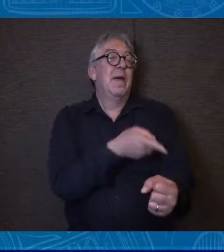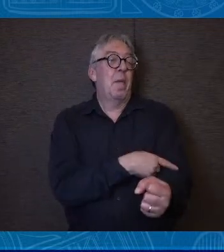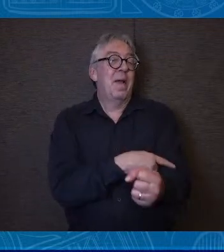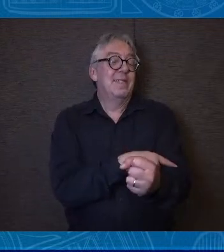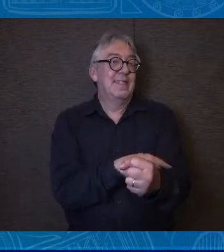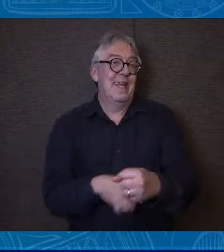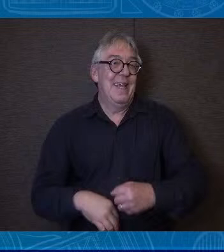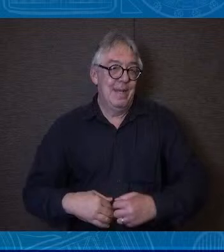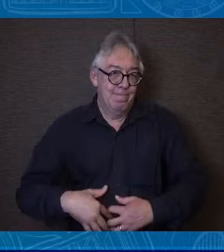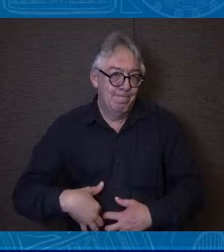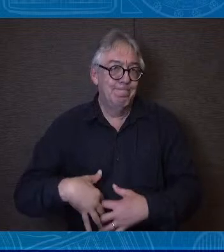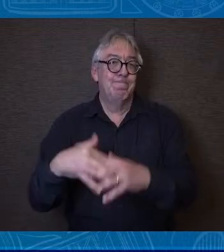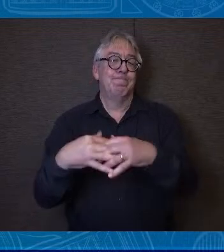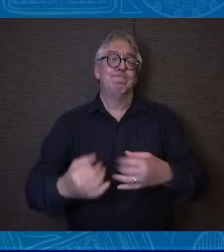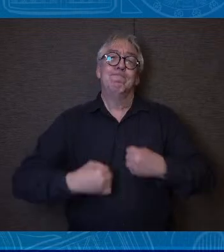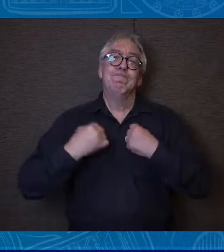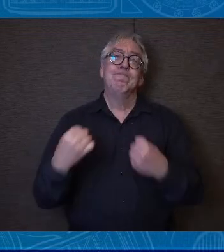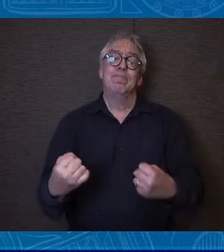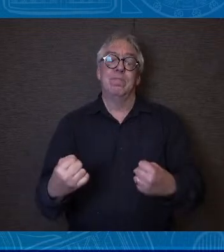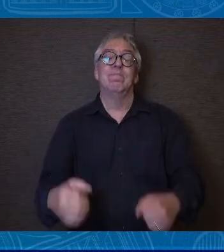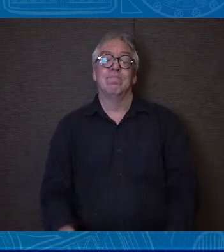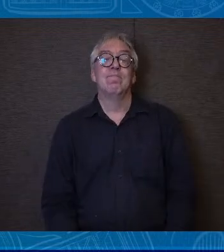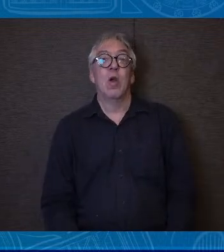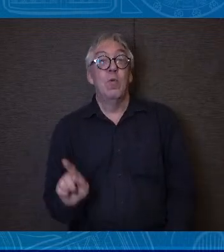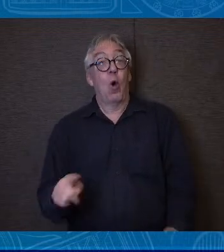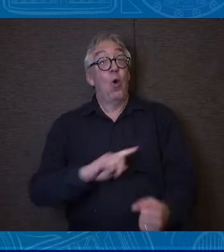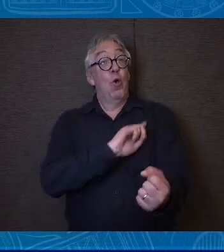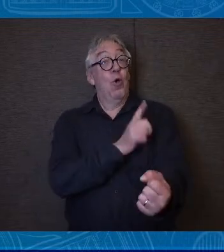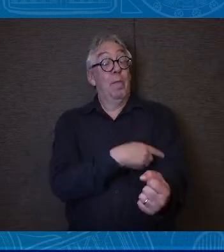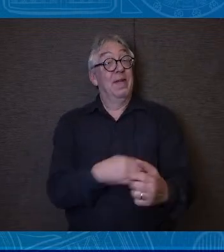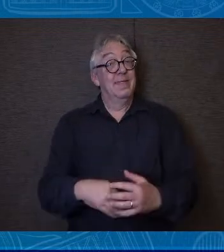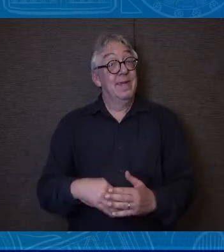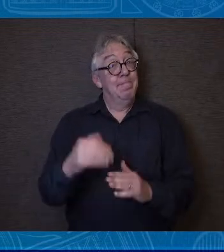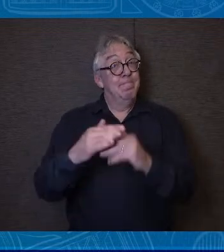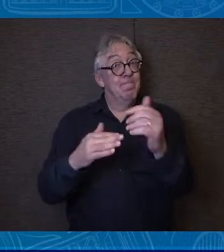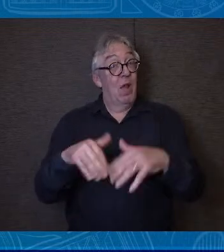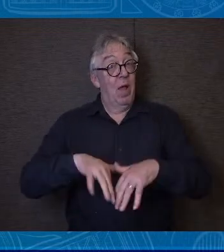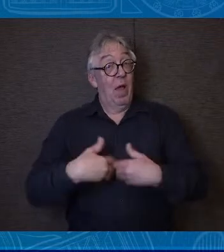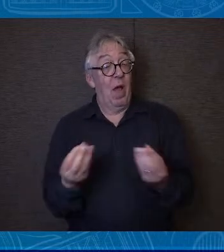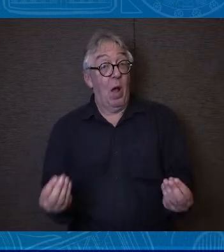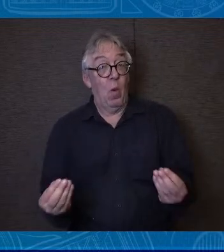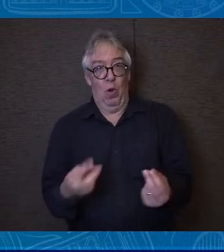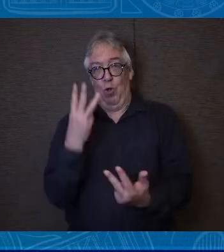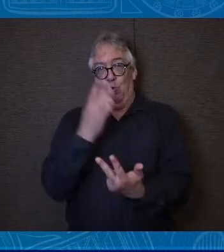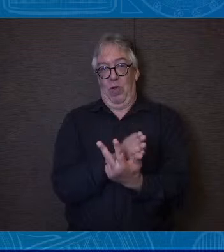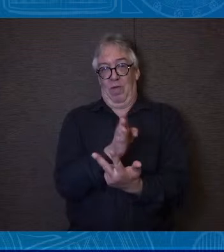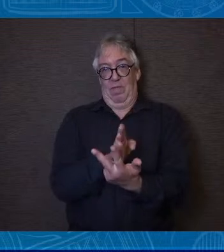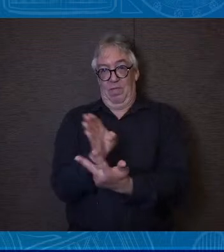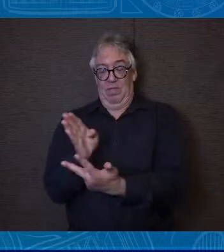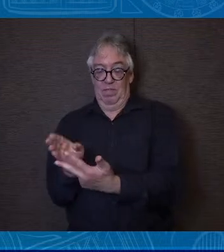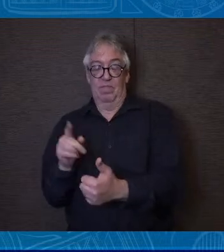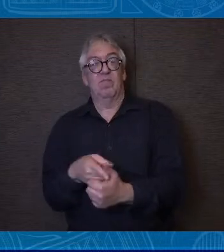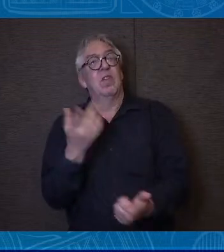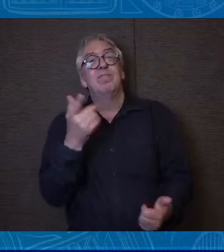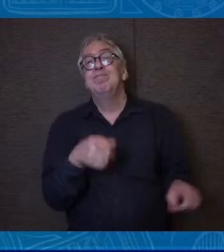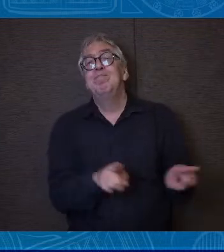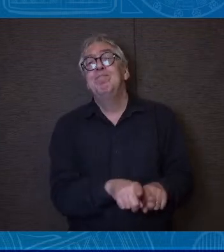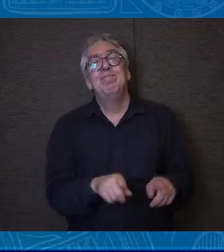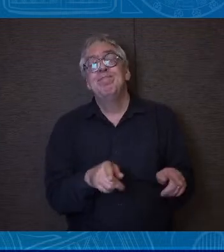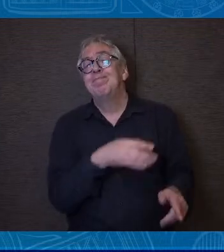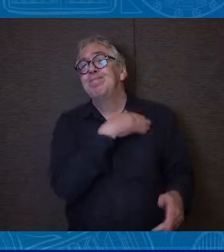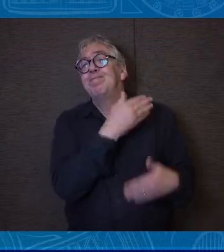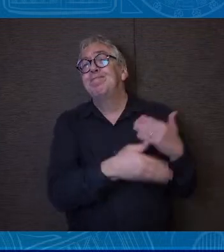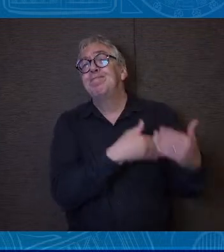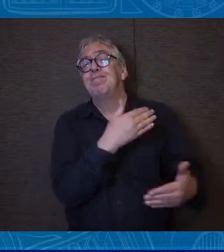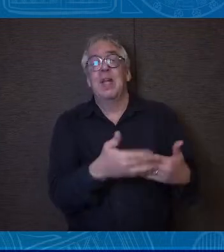3 main approaches in terms of capacity development. So first is, of course, the traditional approach wherein countries develop